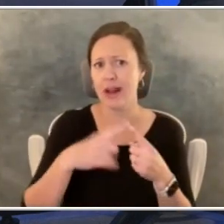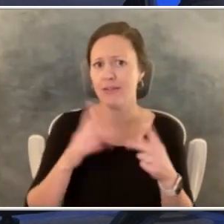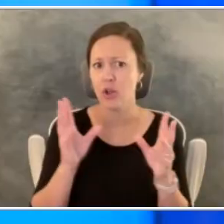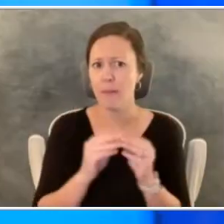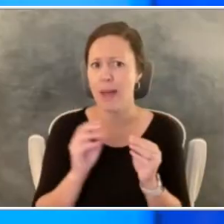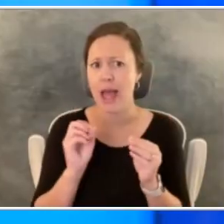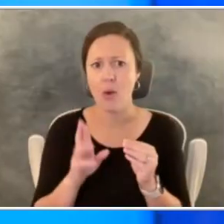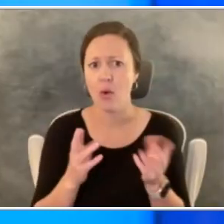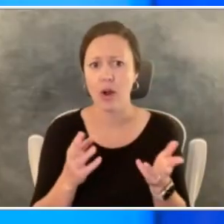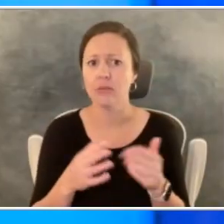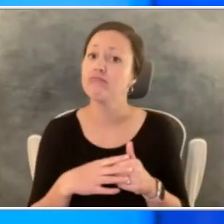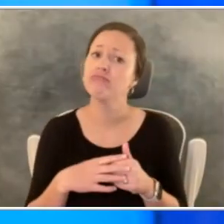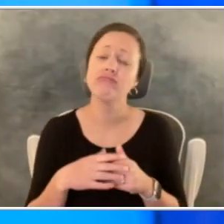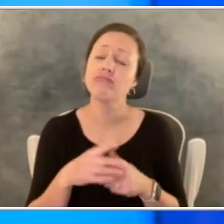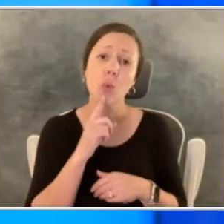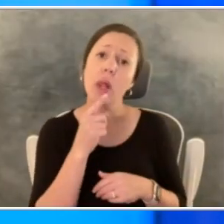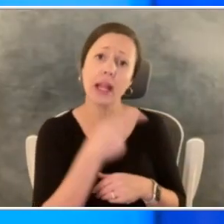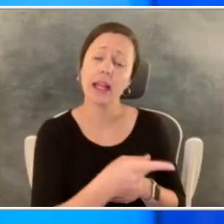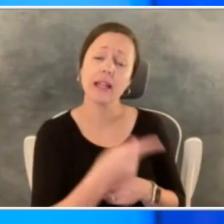really good job.